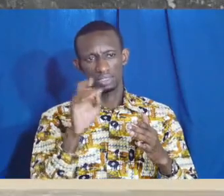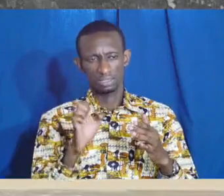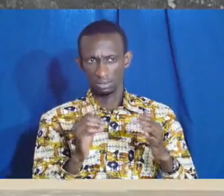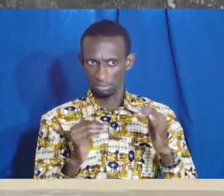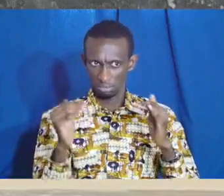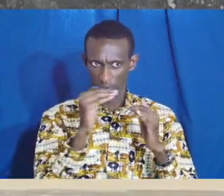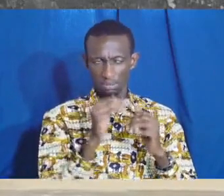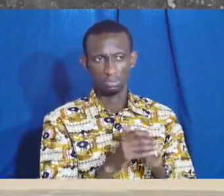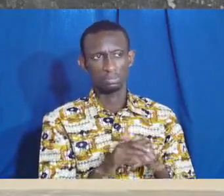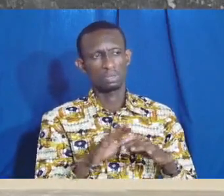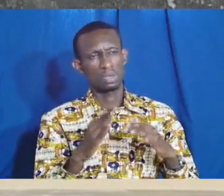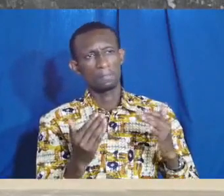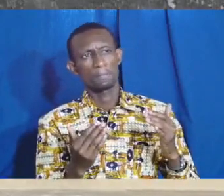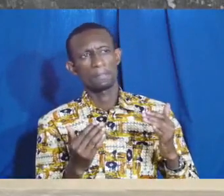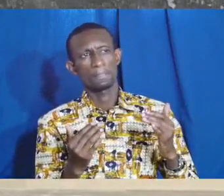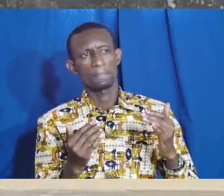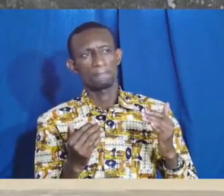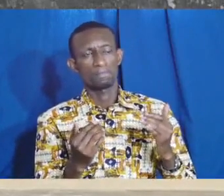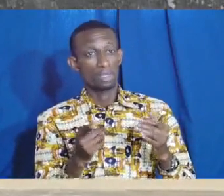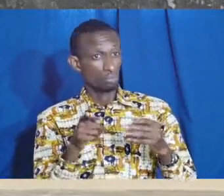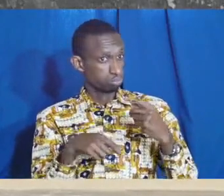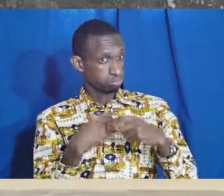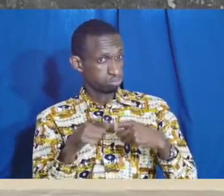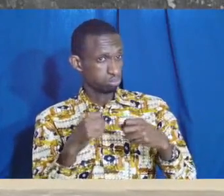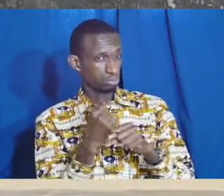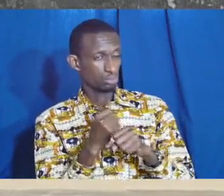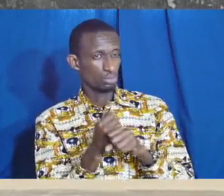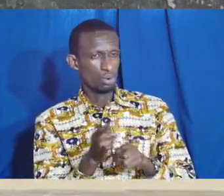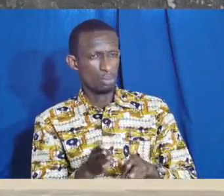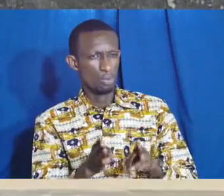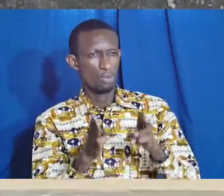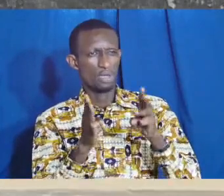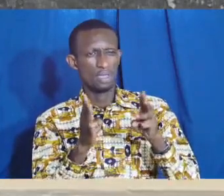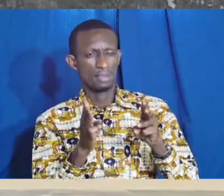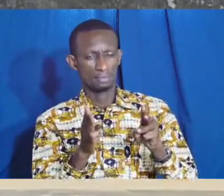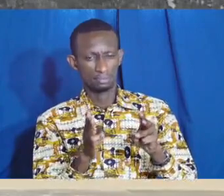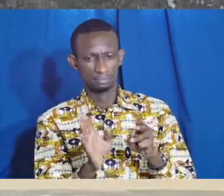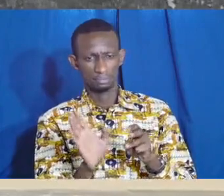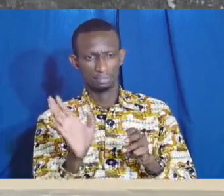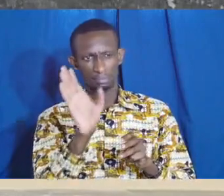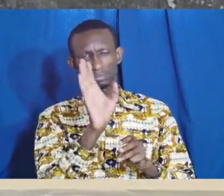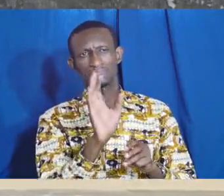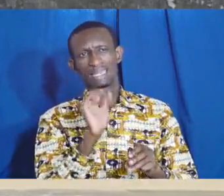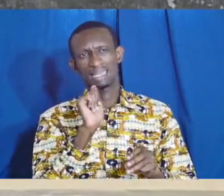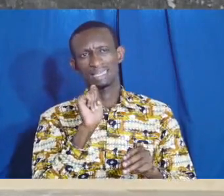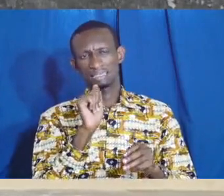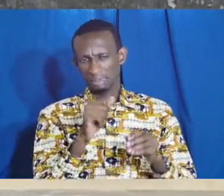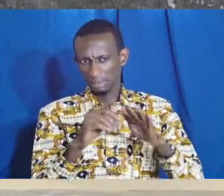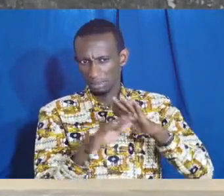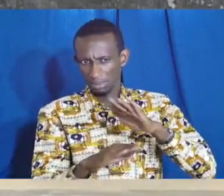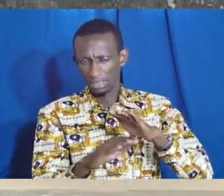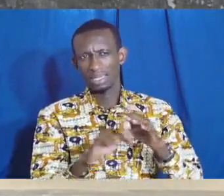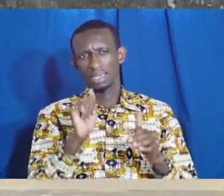digestive enzymes, they work their functions in acidic medium. All right? And these